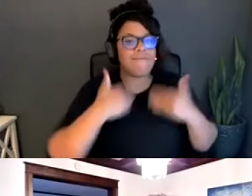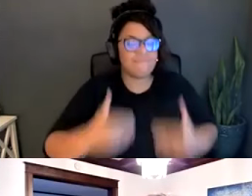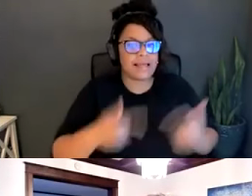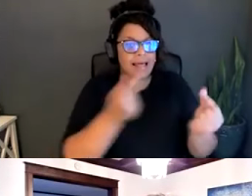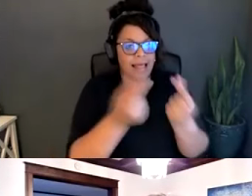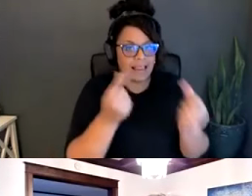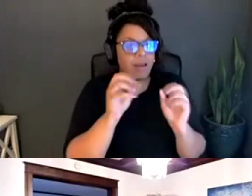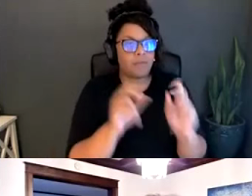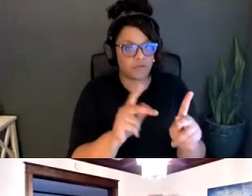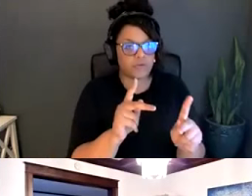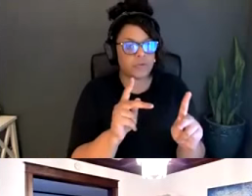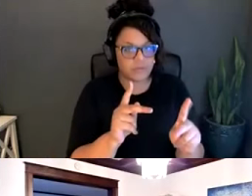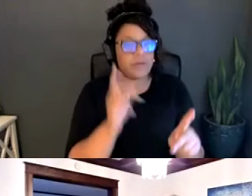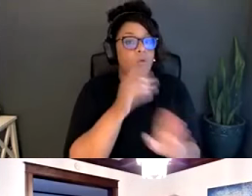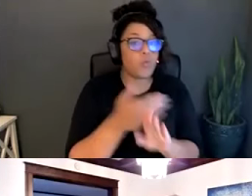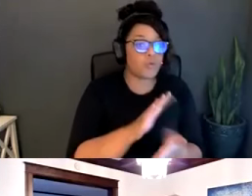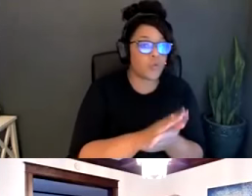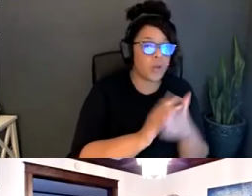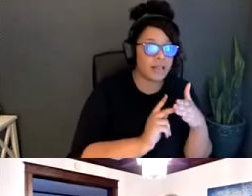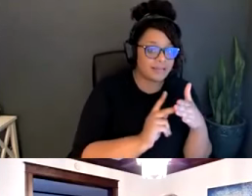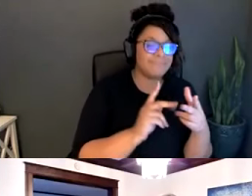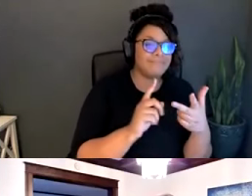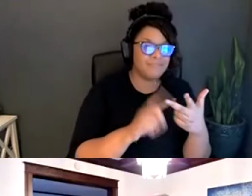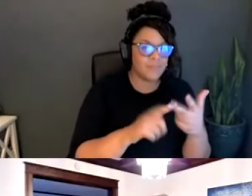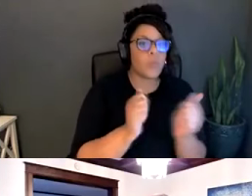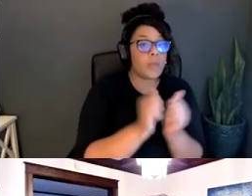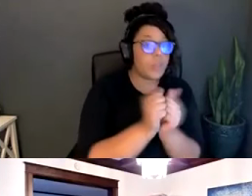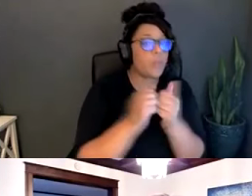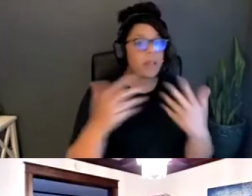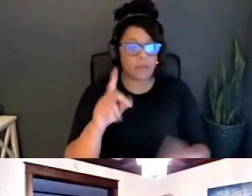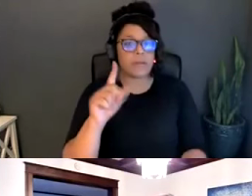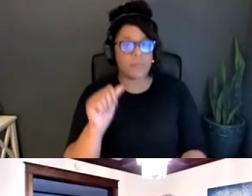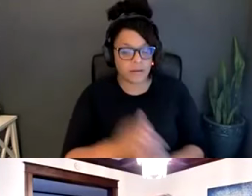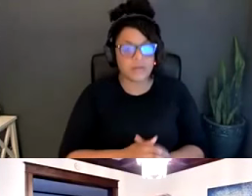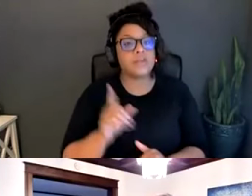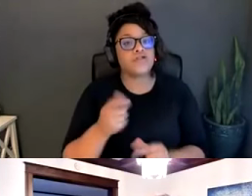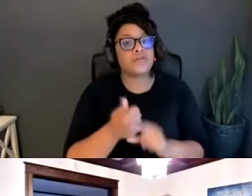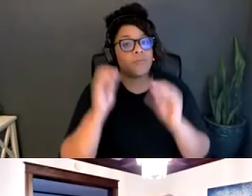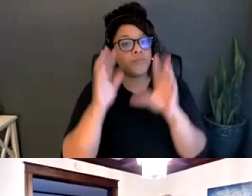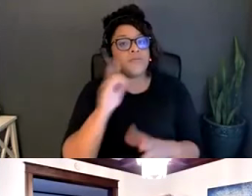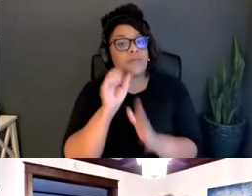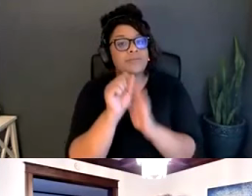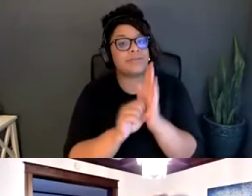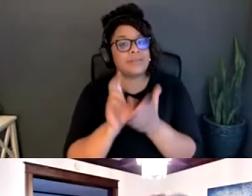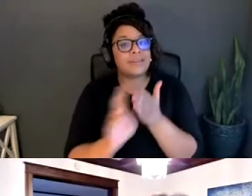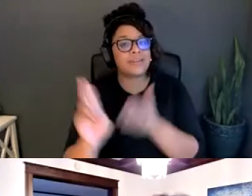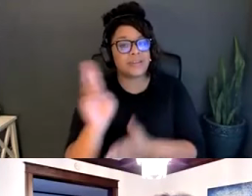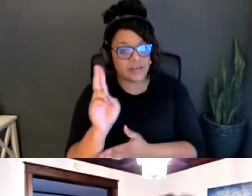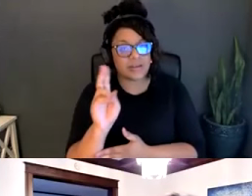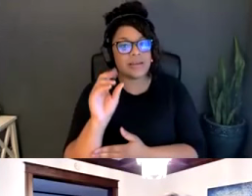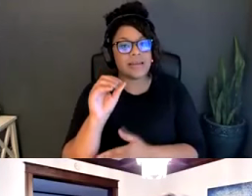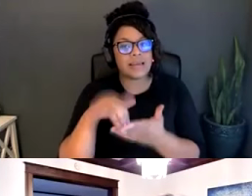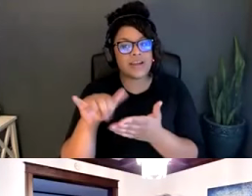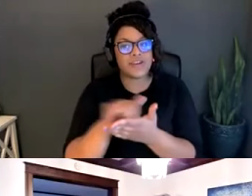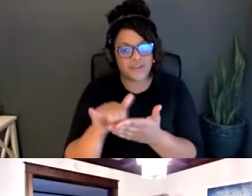activity opportunities for preschool children with and without disabilities. She is a professor at the State University at New York